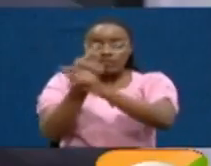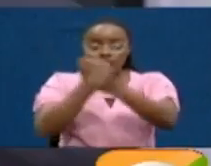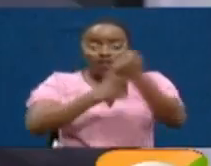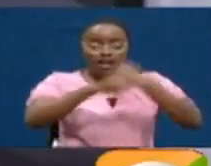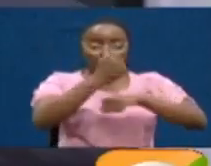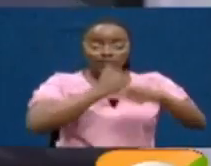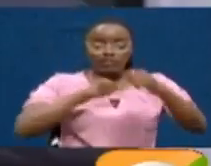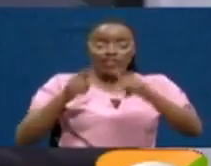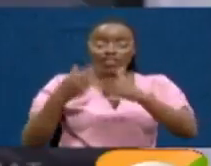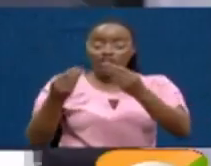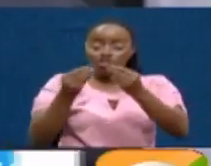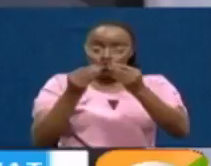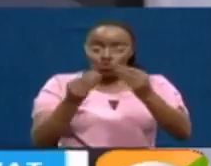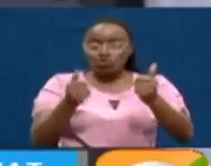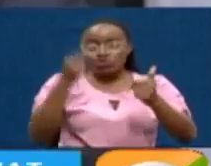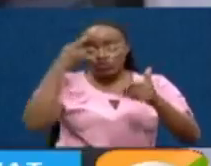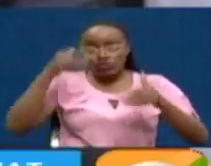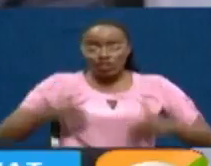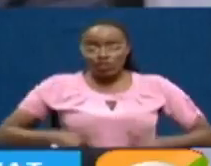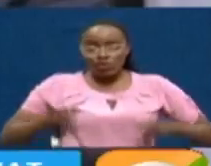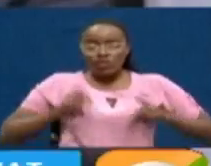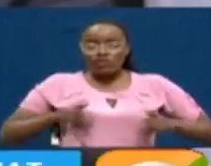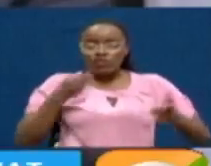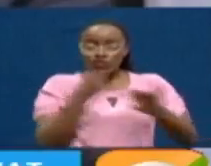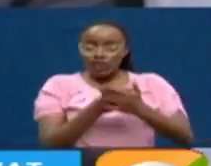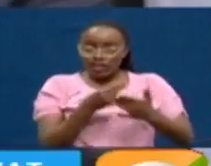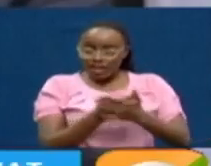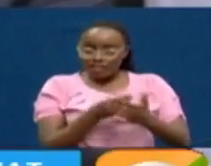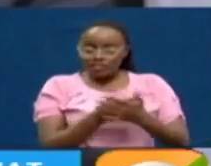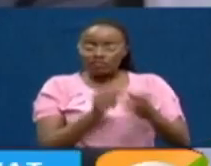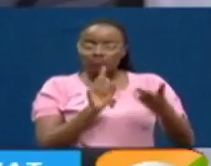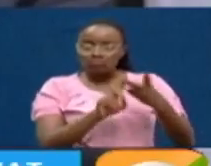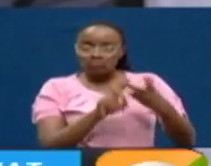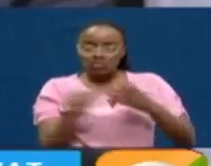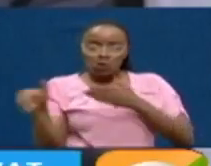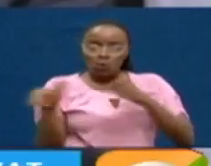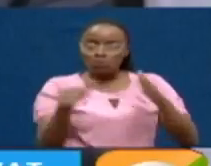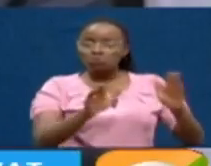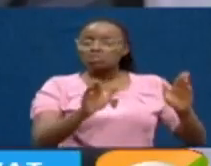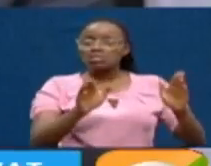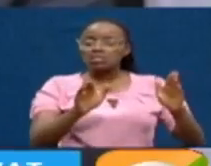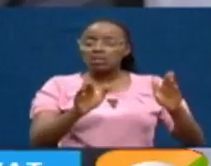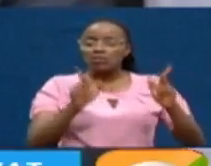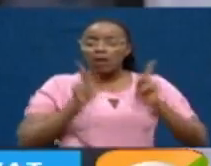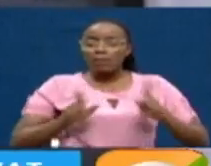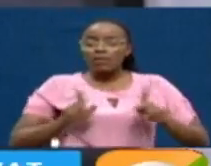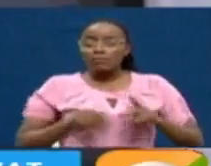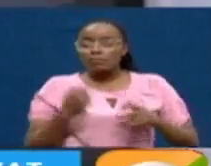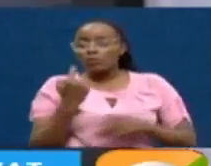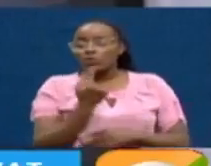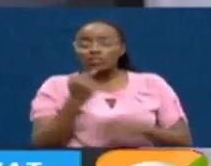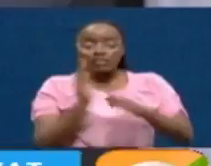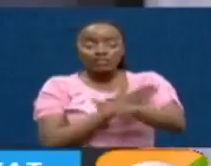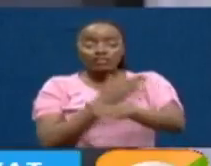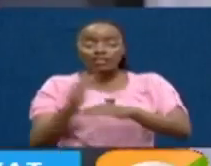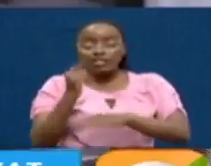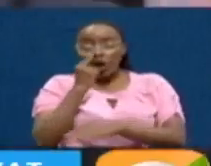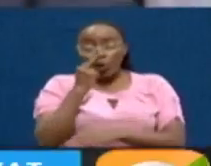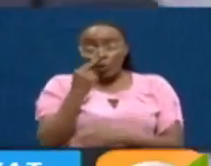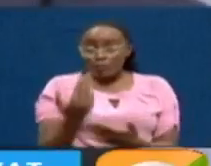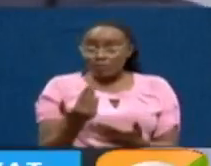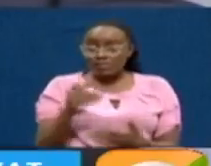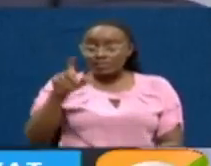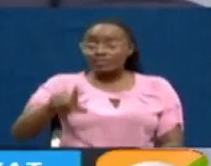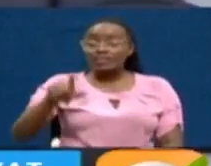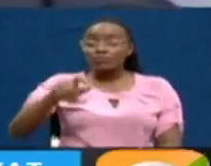actually find that there are solutions to the young people when it comes to finance, when it comes to opportunities. I mean, people are singing at home. You know, we should actually